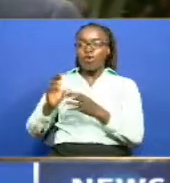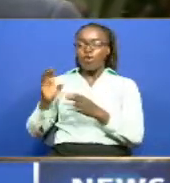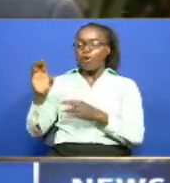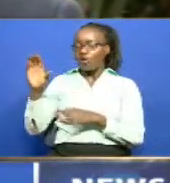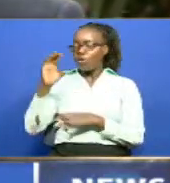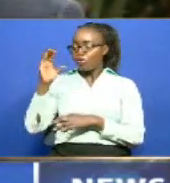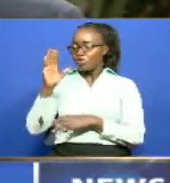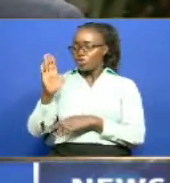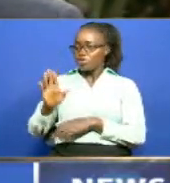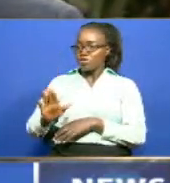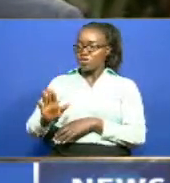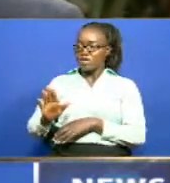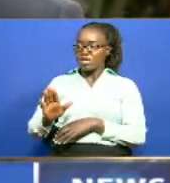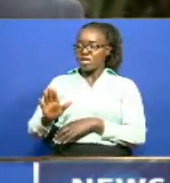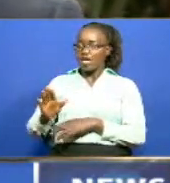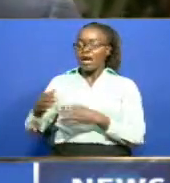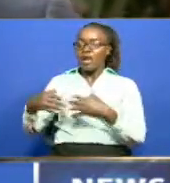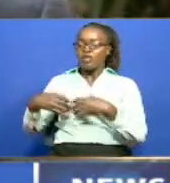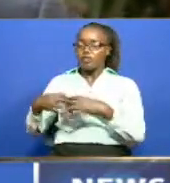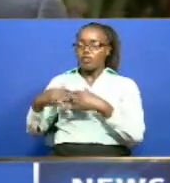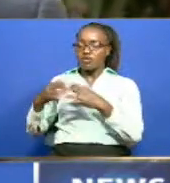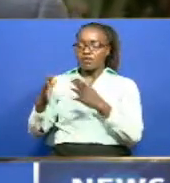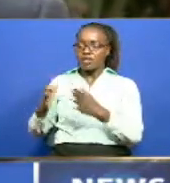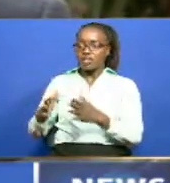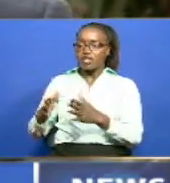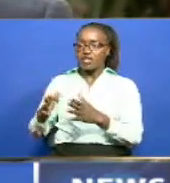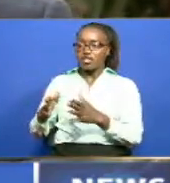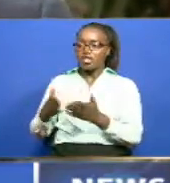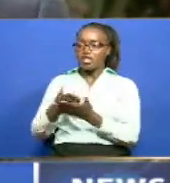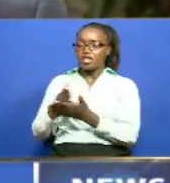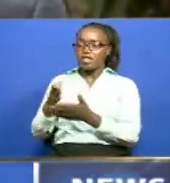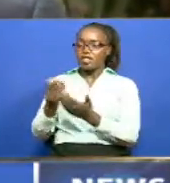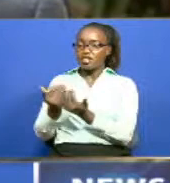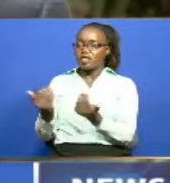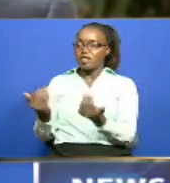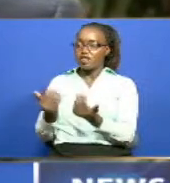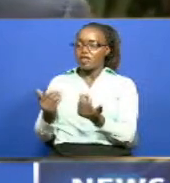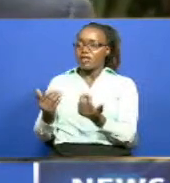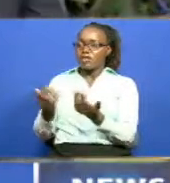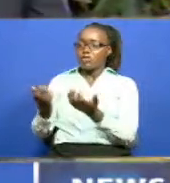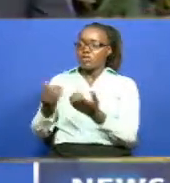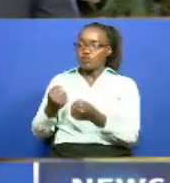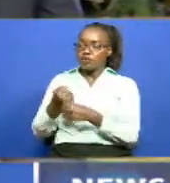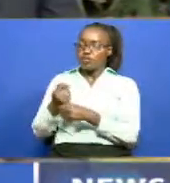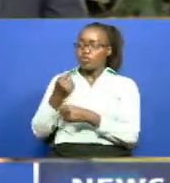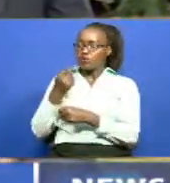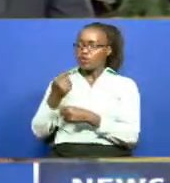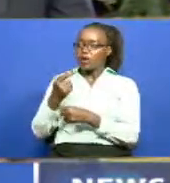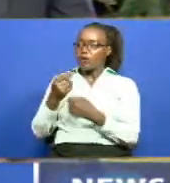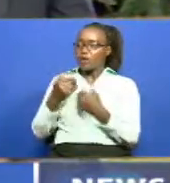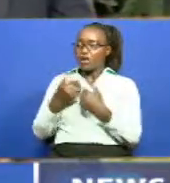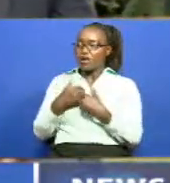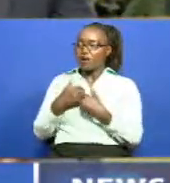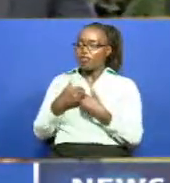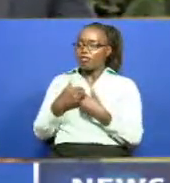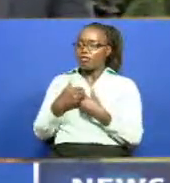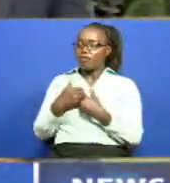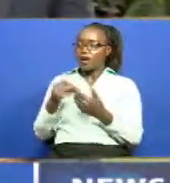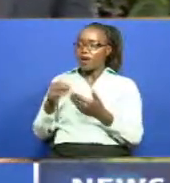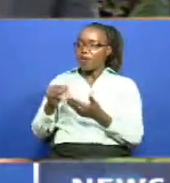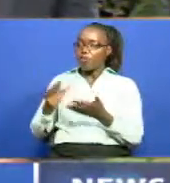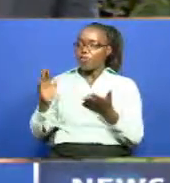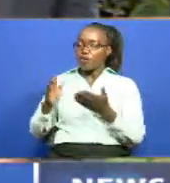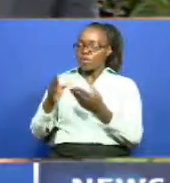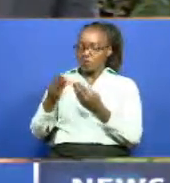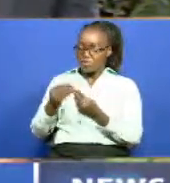for manufacturers. So it's this kind of things that we need to make sure that we are running a little bit more smoothly to